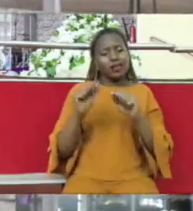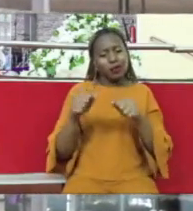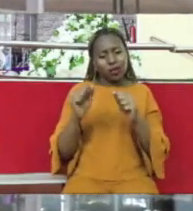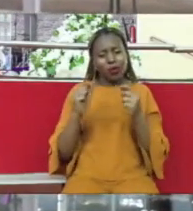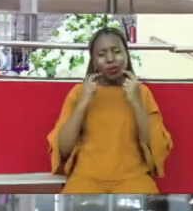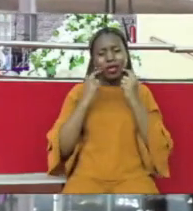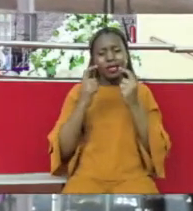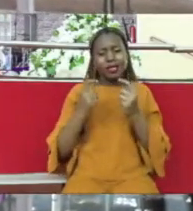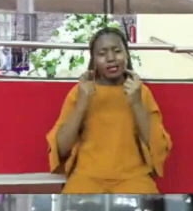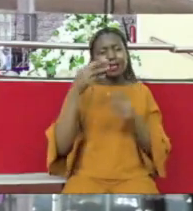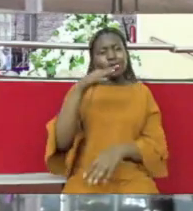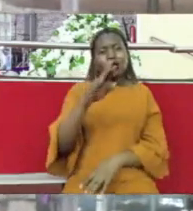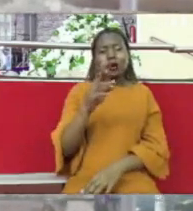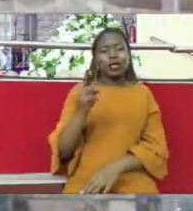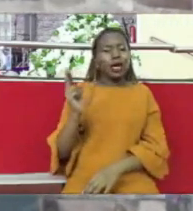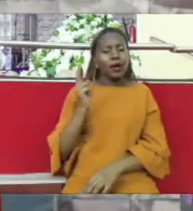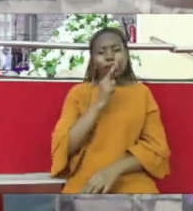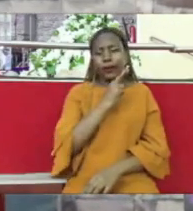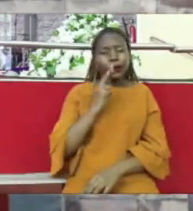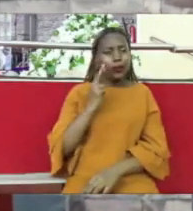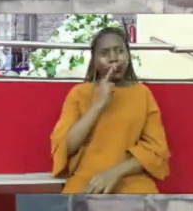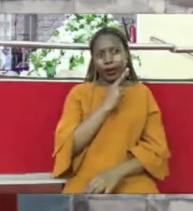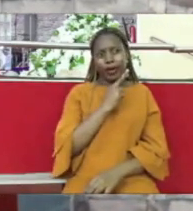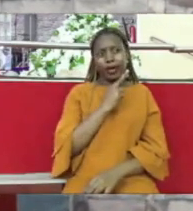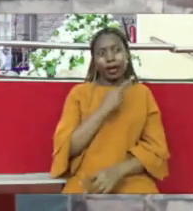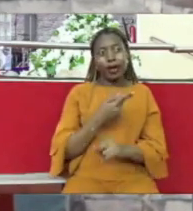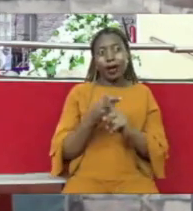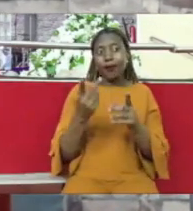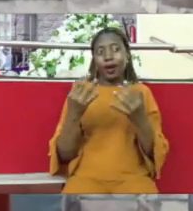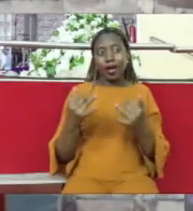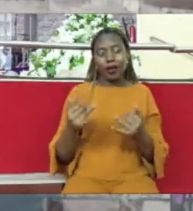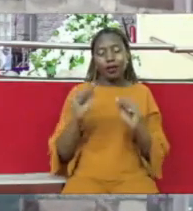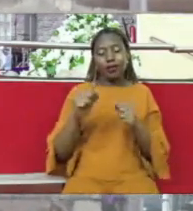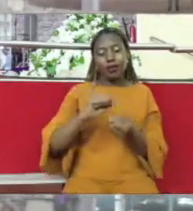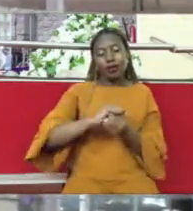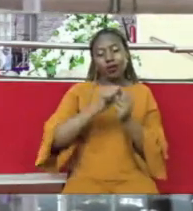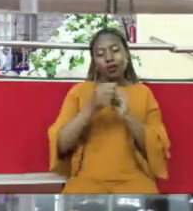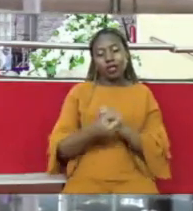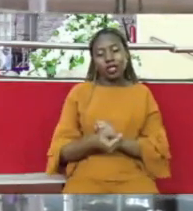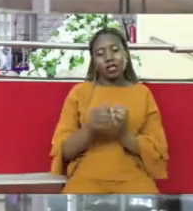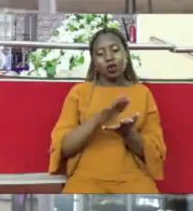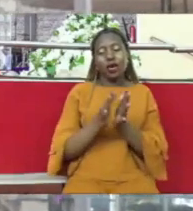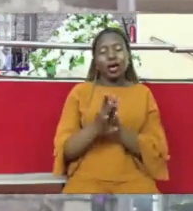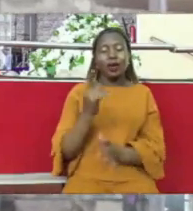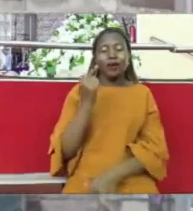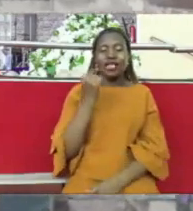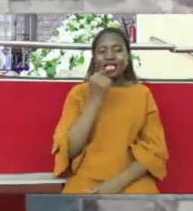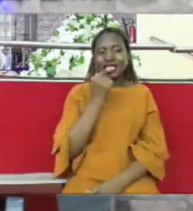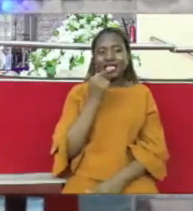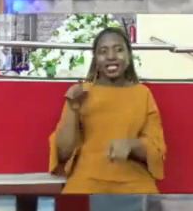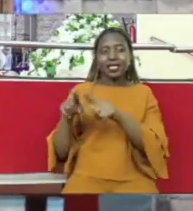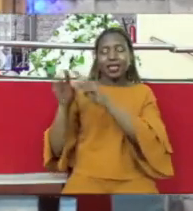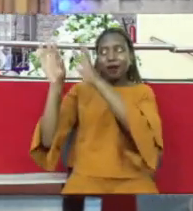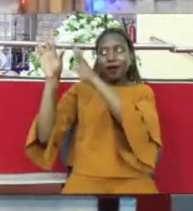nyekundu kama damu, they'll be as white as snow. Zitakuwa nyeupe kama. Someone is seated in this place and they